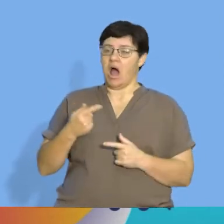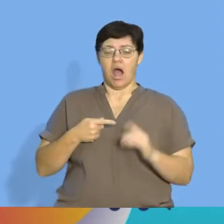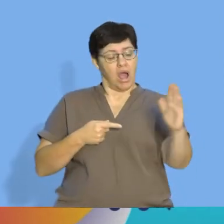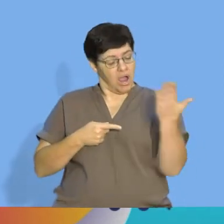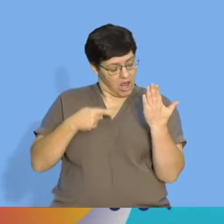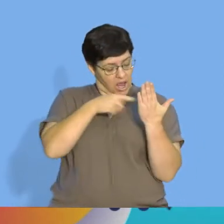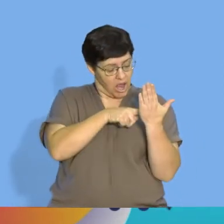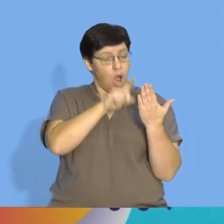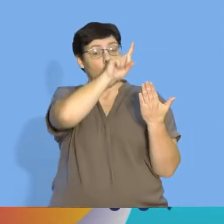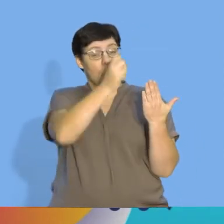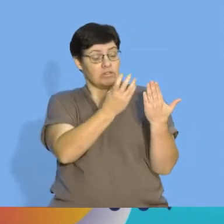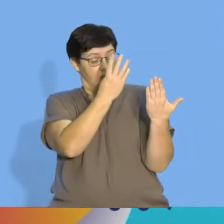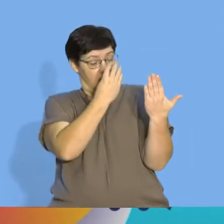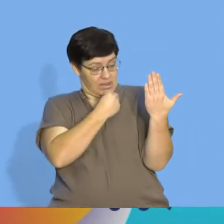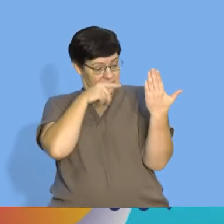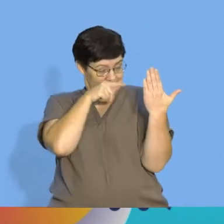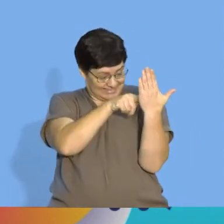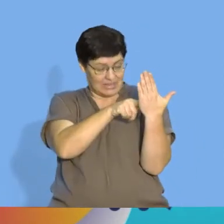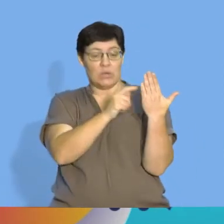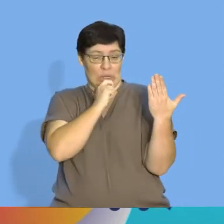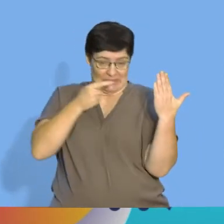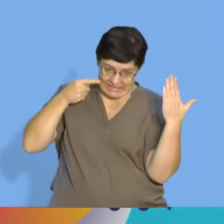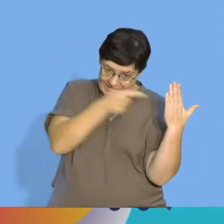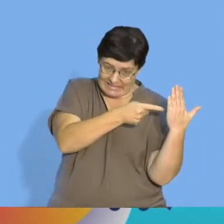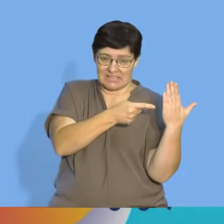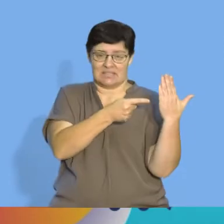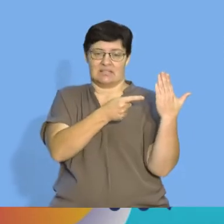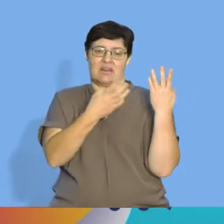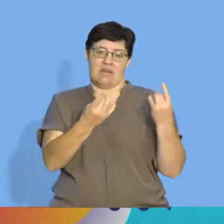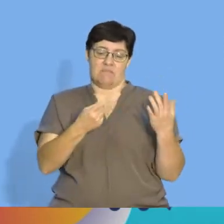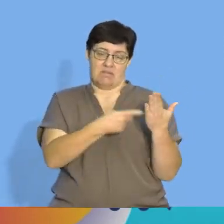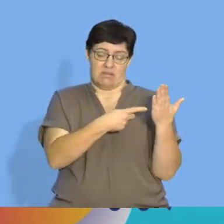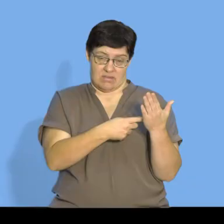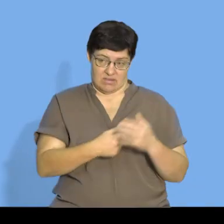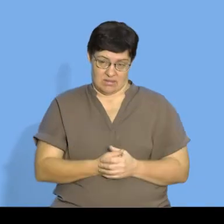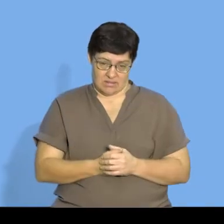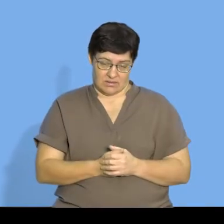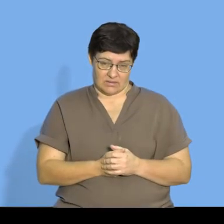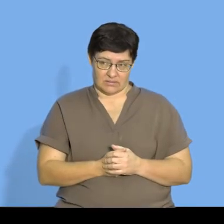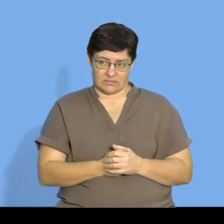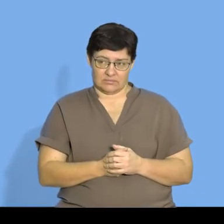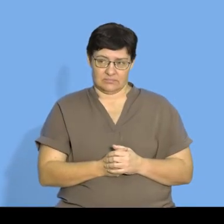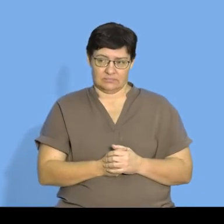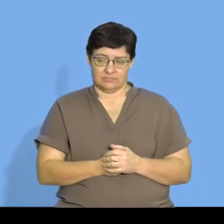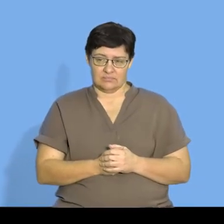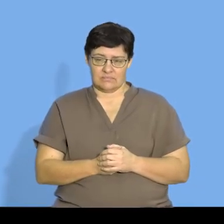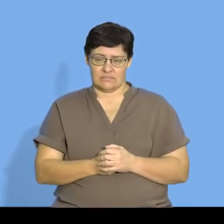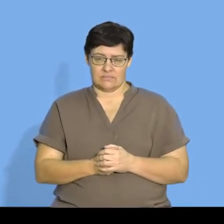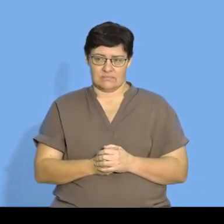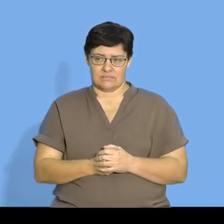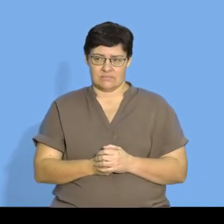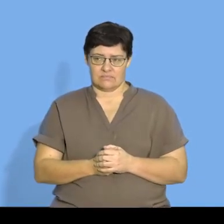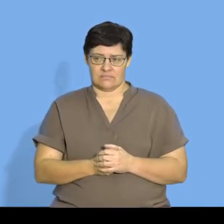given question to support your answers. Okay, that is important. So here we go.